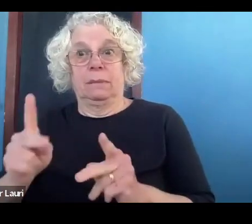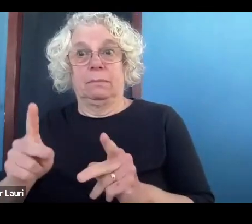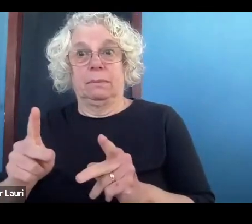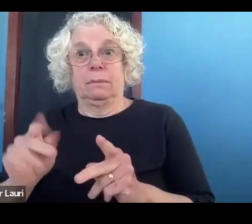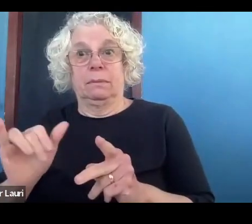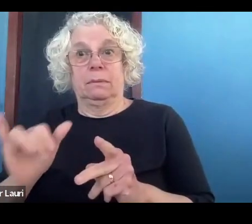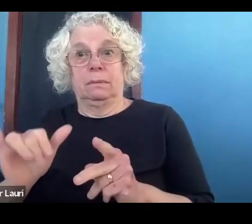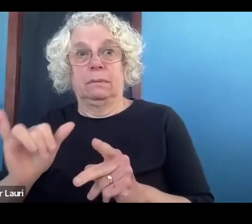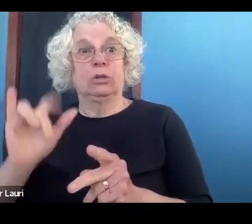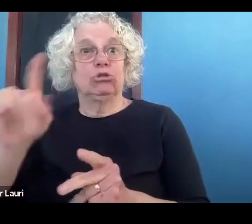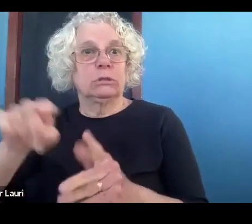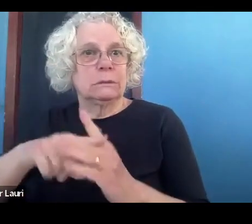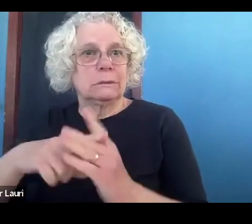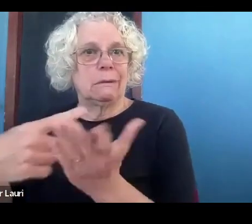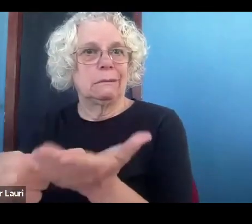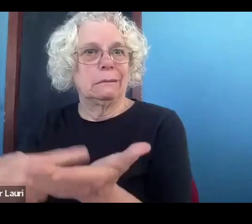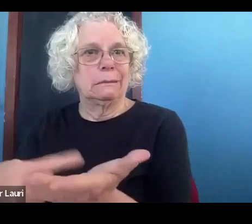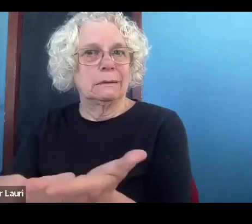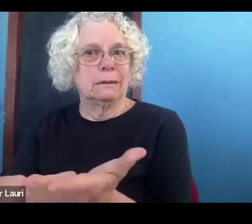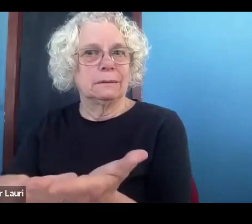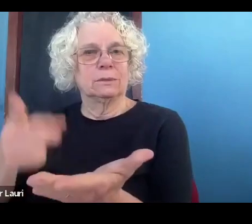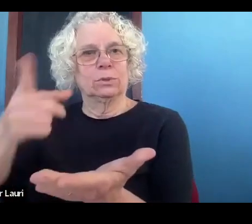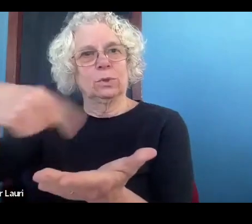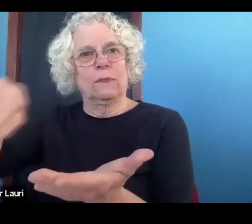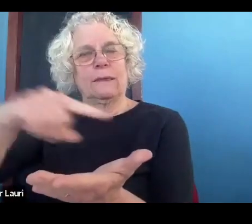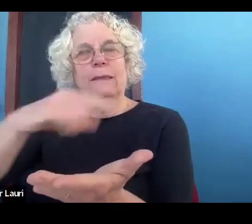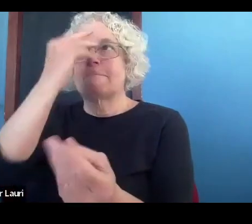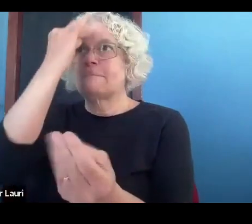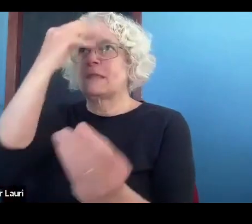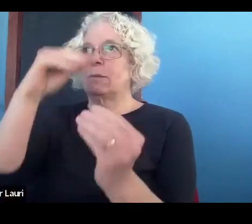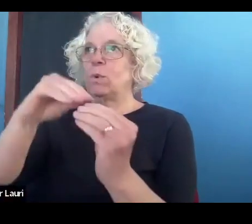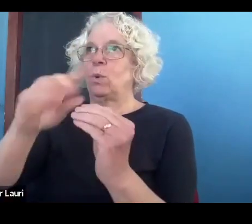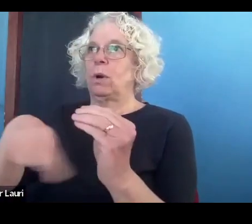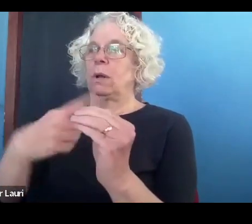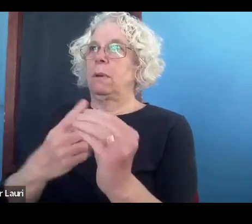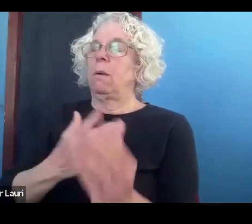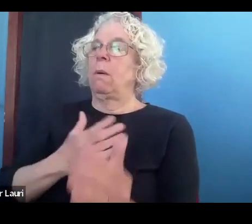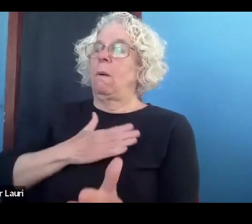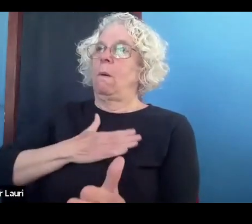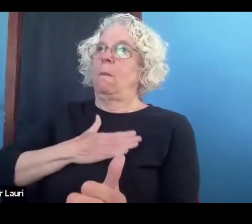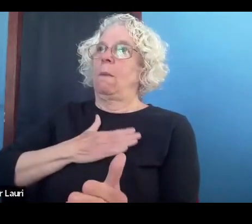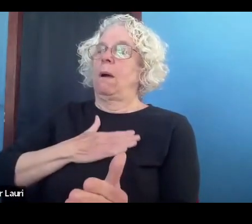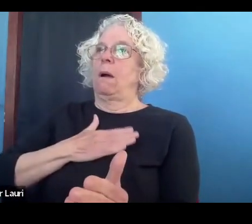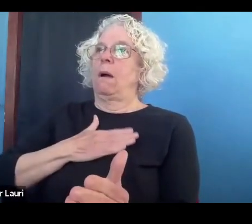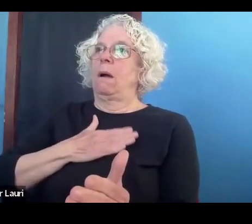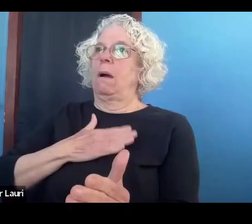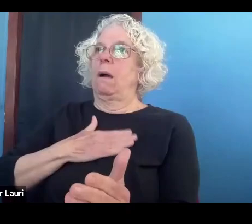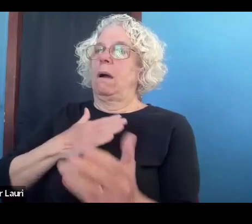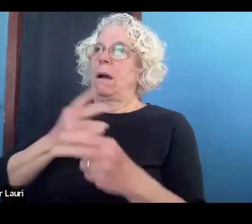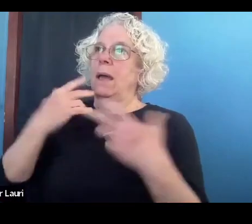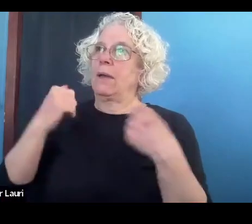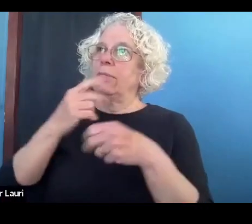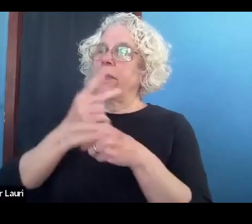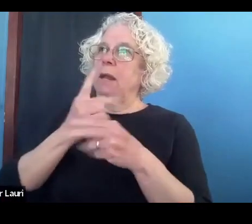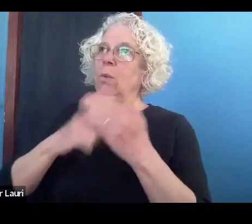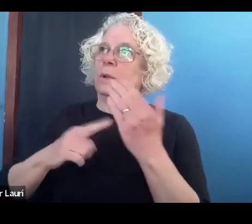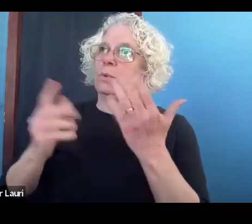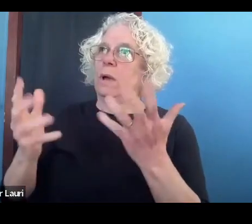in conversations that encourage people to think about their own personal wishes for their healthcare,